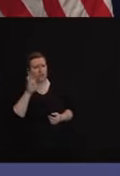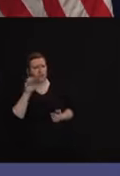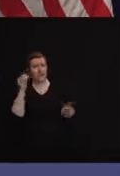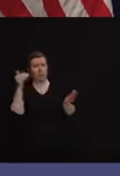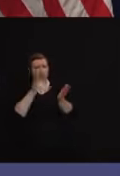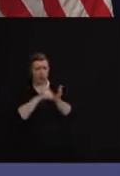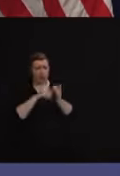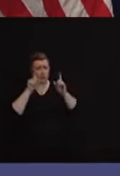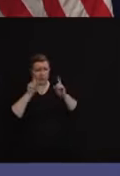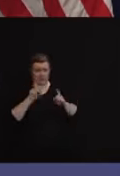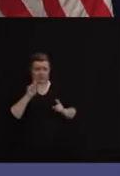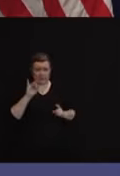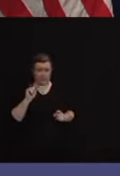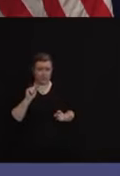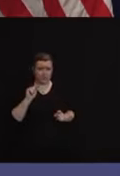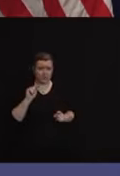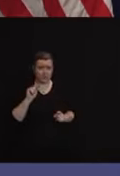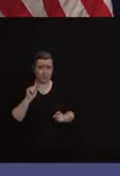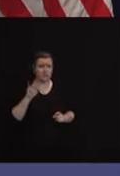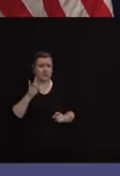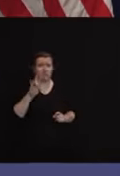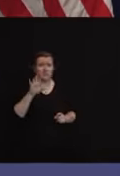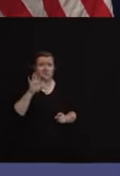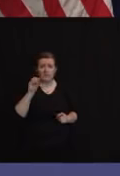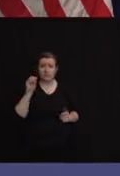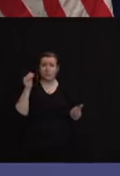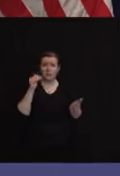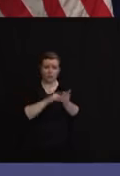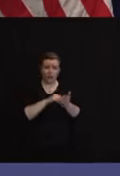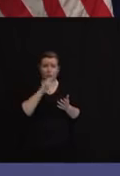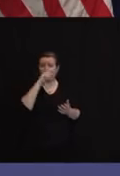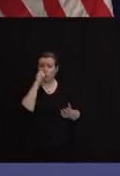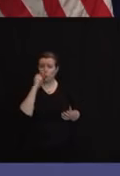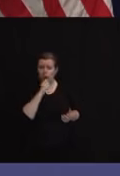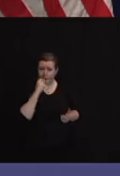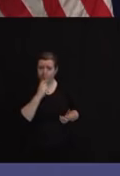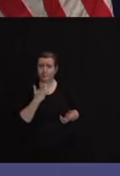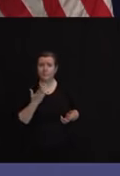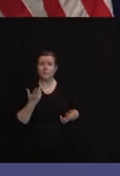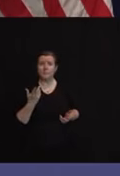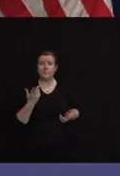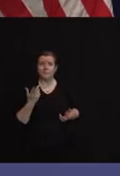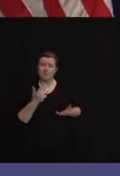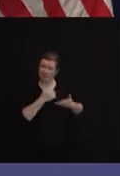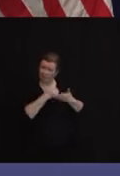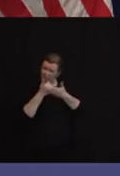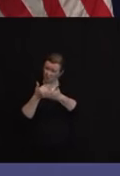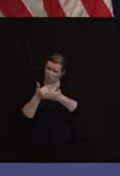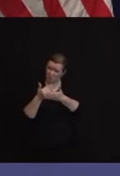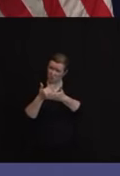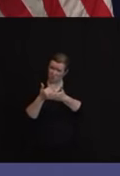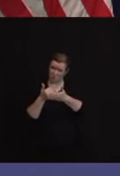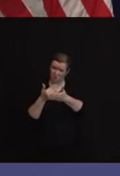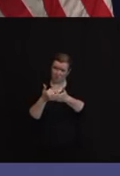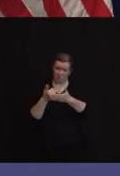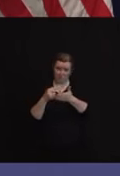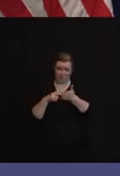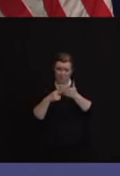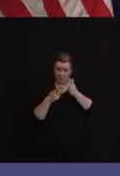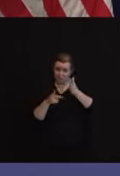kits and the 750,000 swabs, is that part of how you will be able to double the testing in the state?